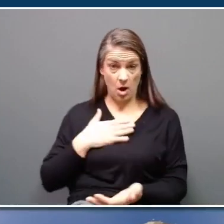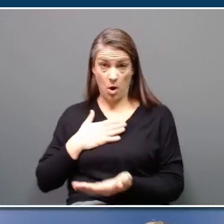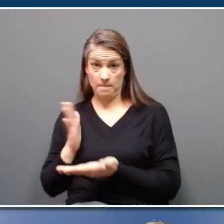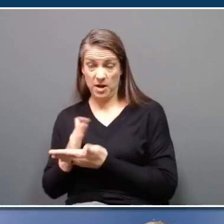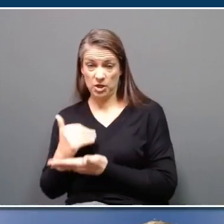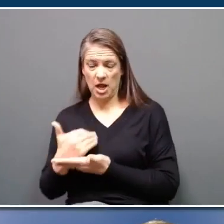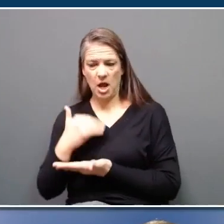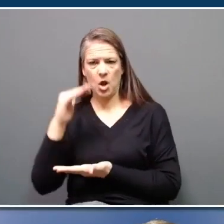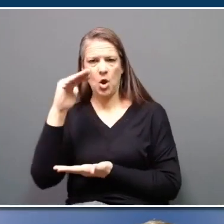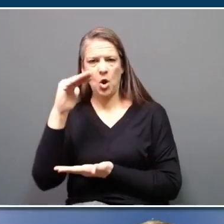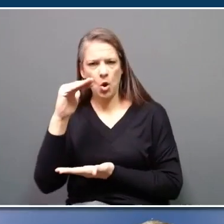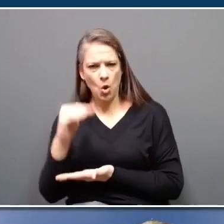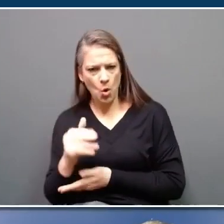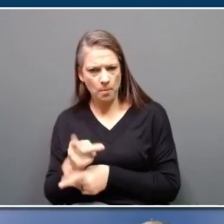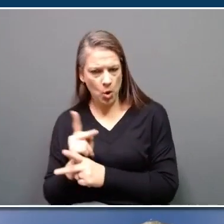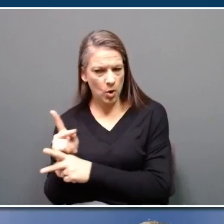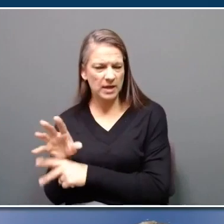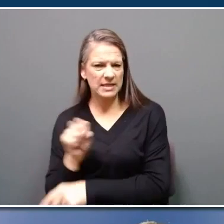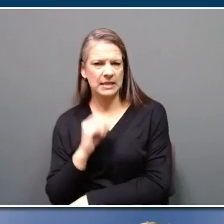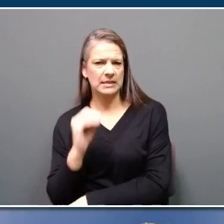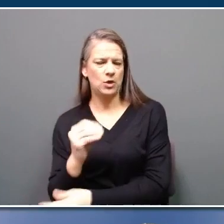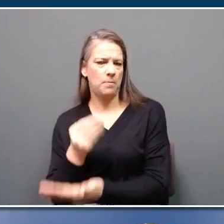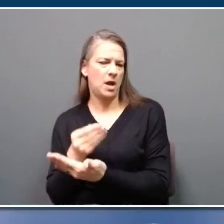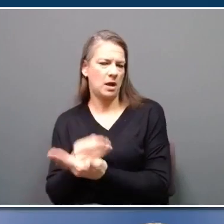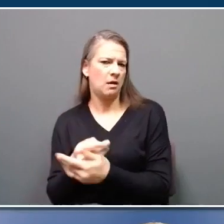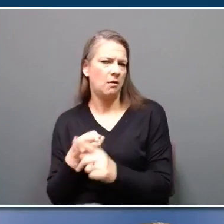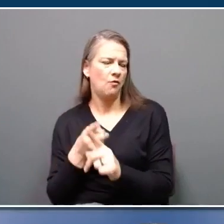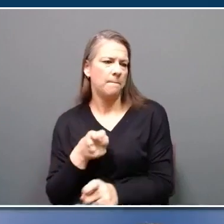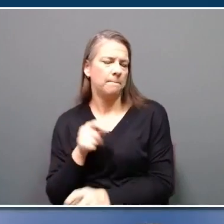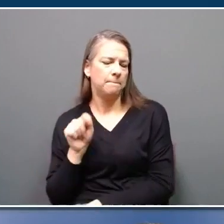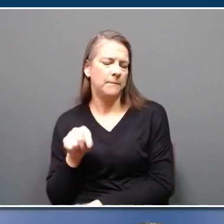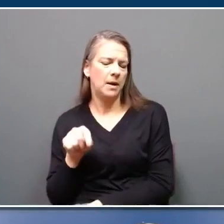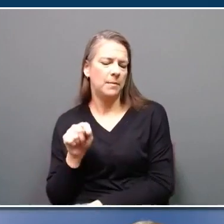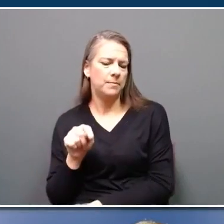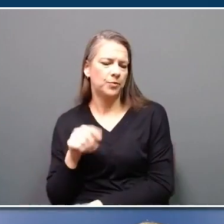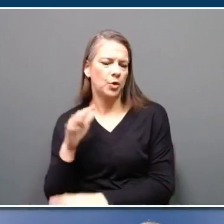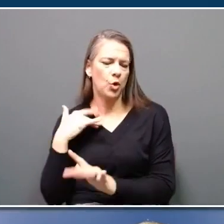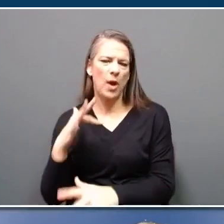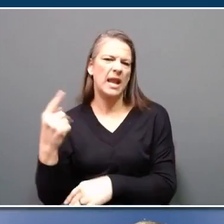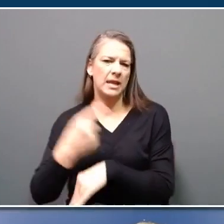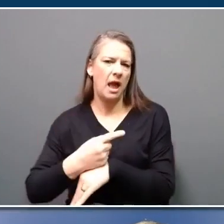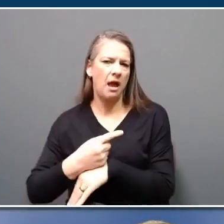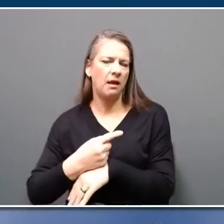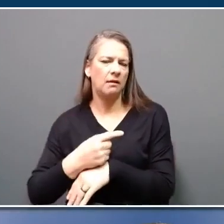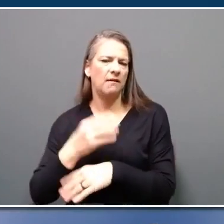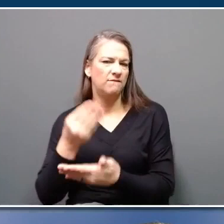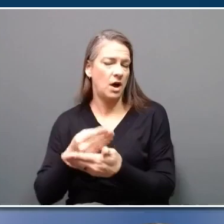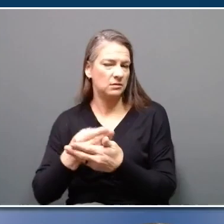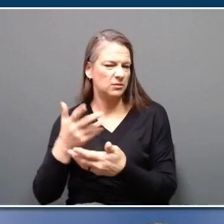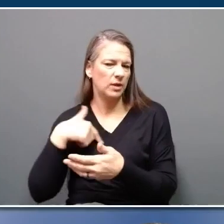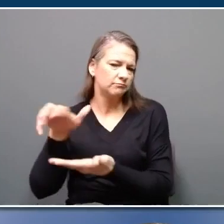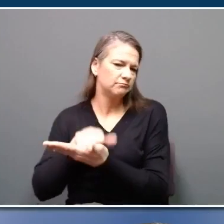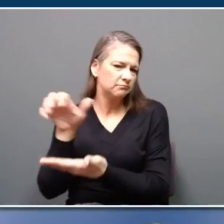of borrowing and took $0 from the rainy day fund. And still, we had $1.1